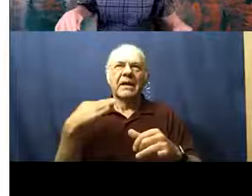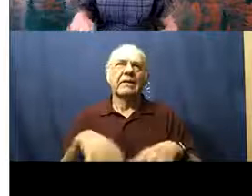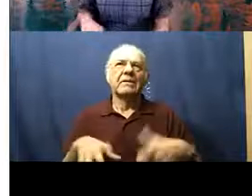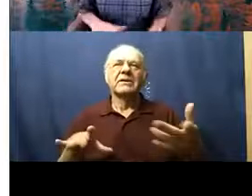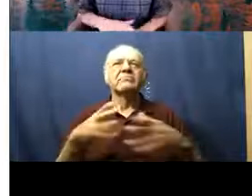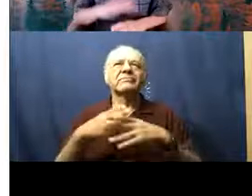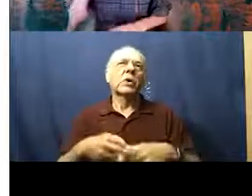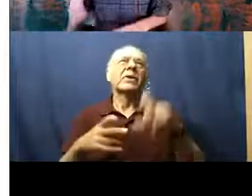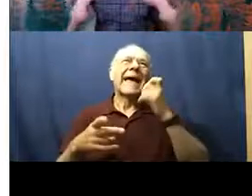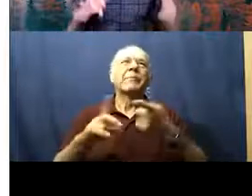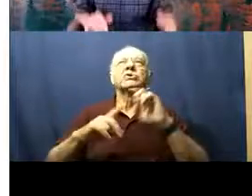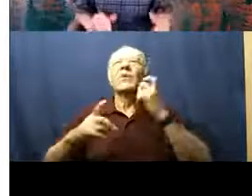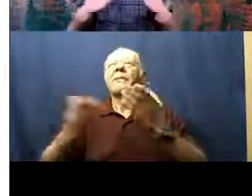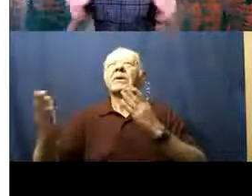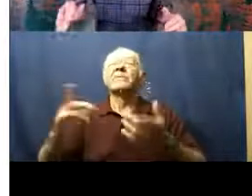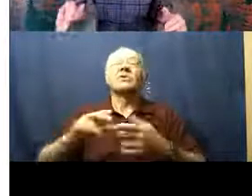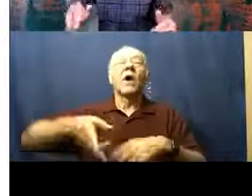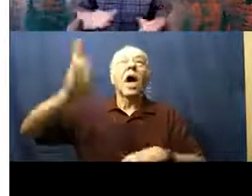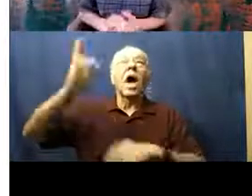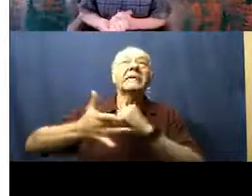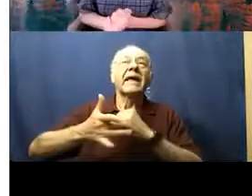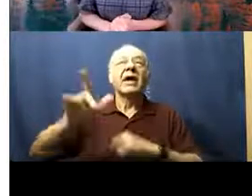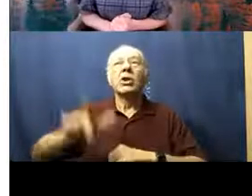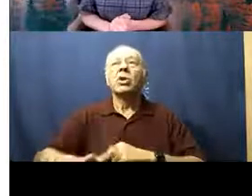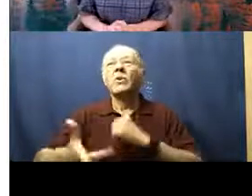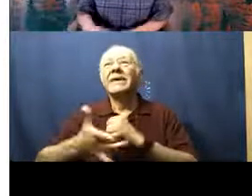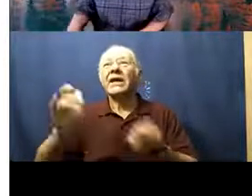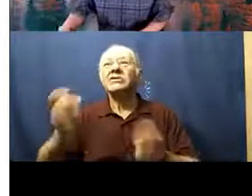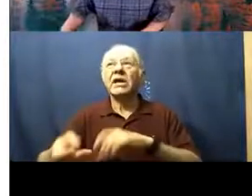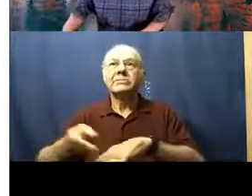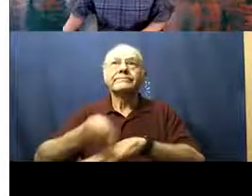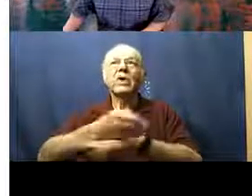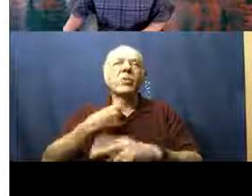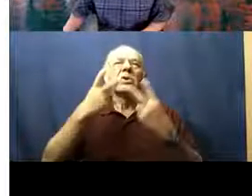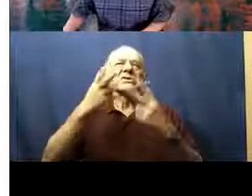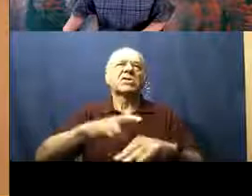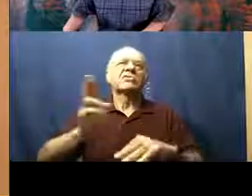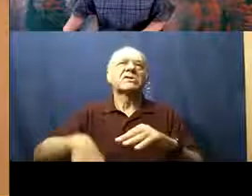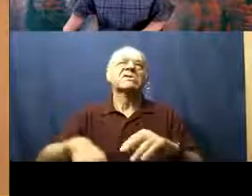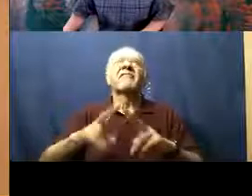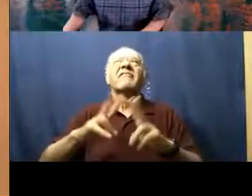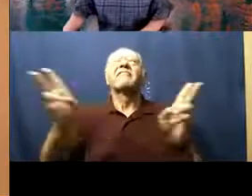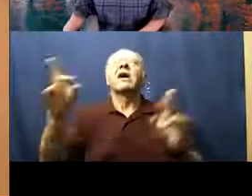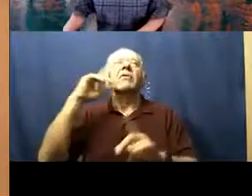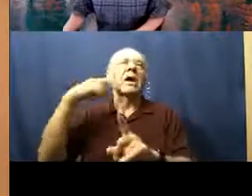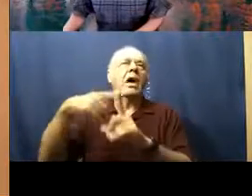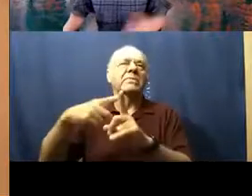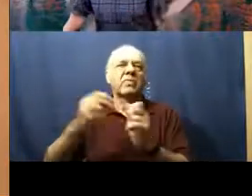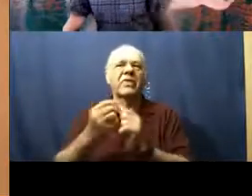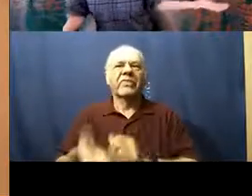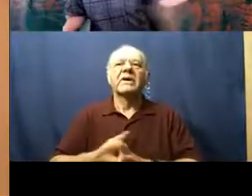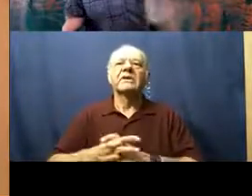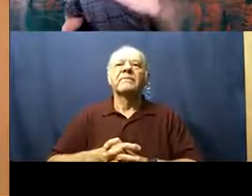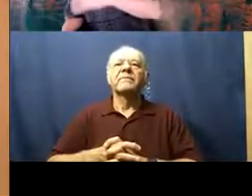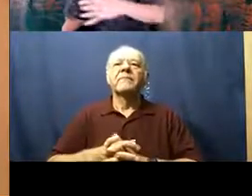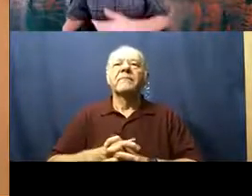apples. So between high tech and low tech changes, we really are seeing results. I'm very optimistic there. Now